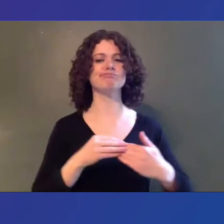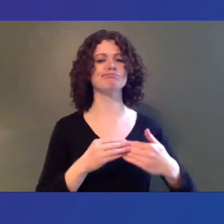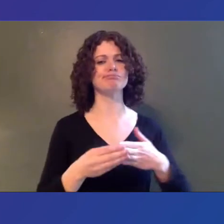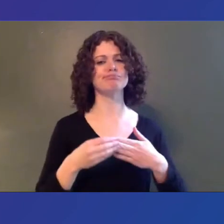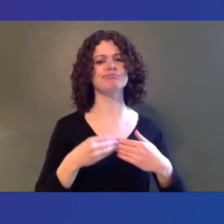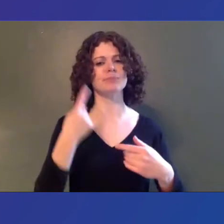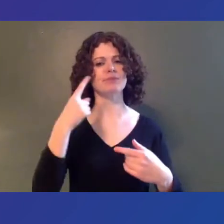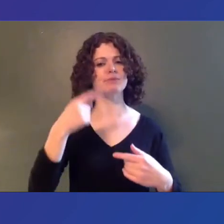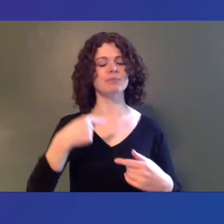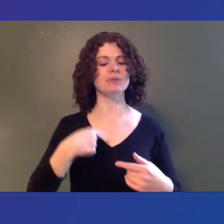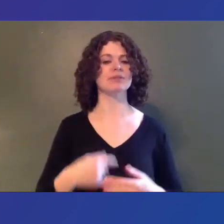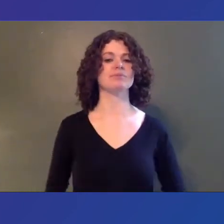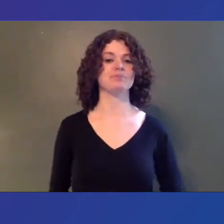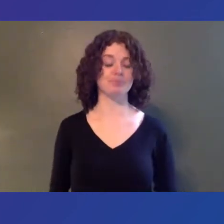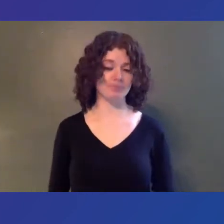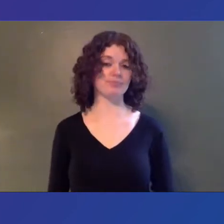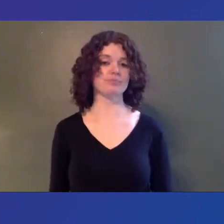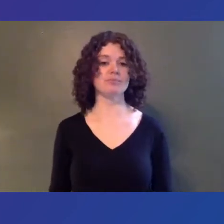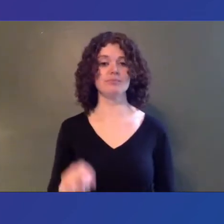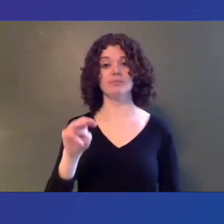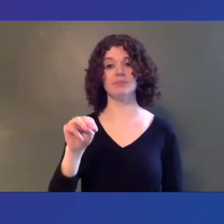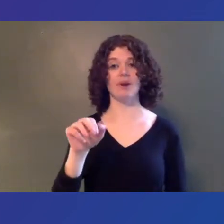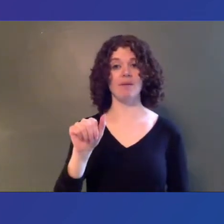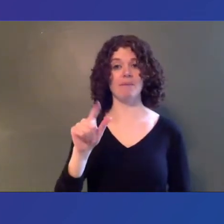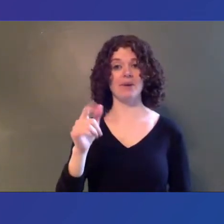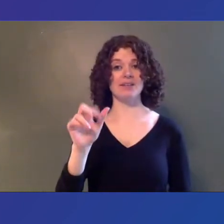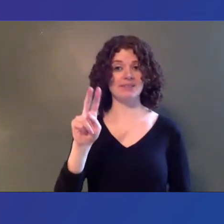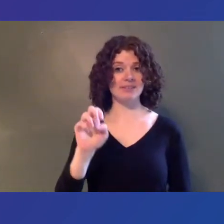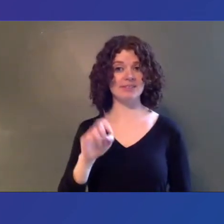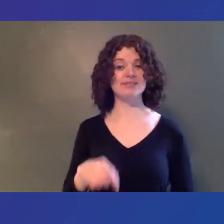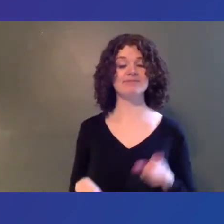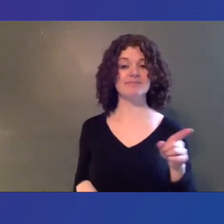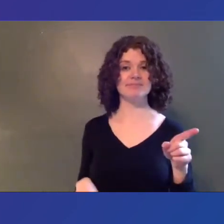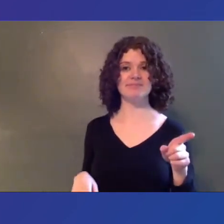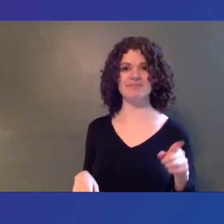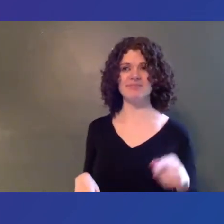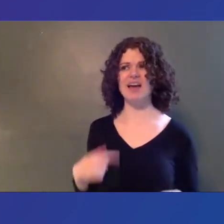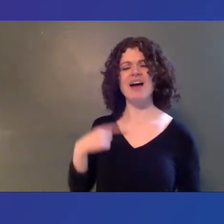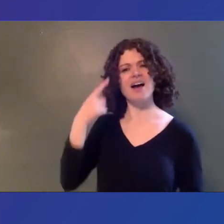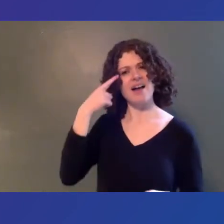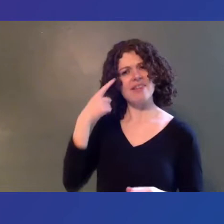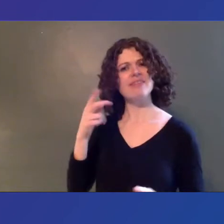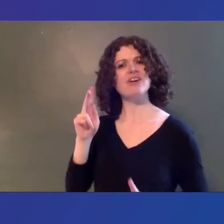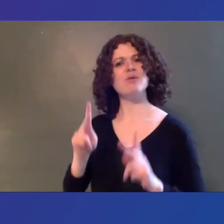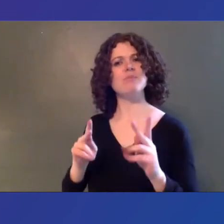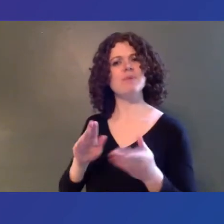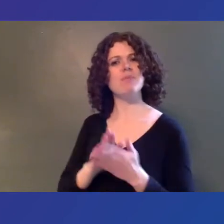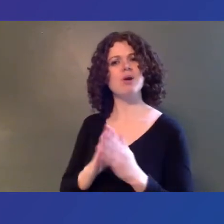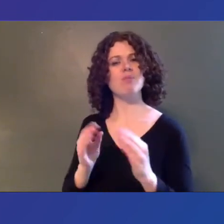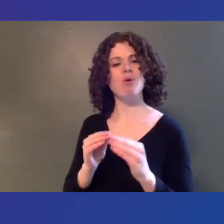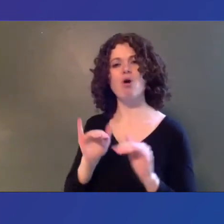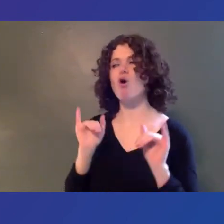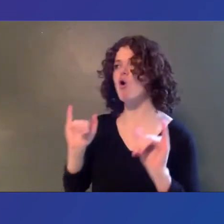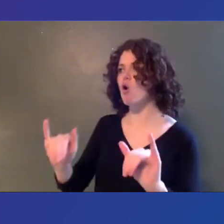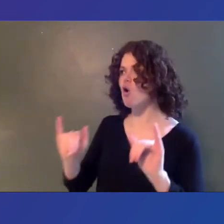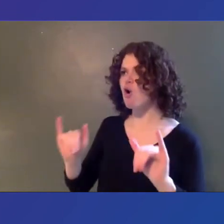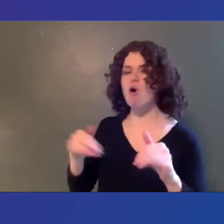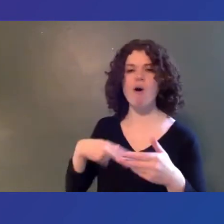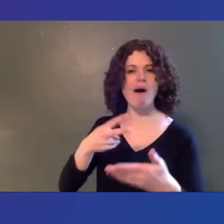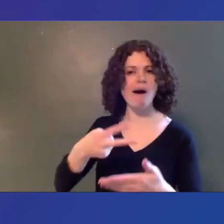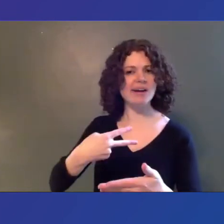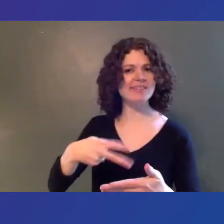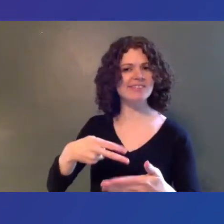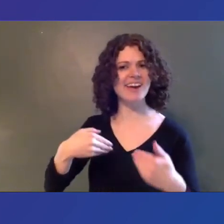I think, Maxine here, I think it makes people aware of the different avenues you can take in dance, because the reality is in this modern